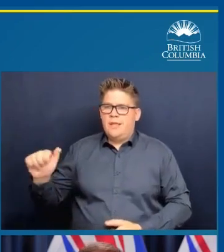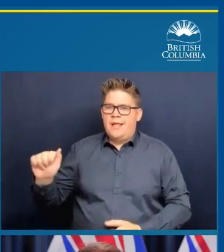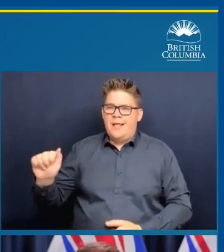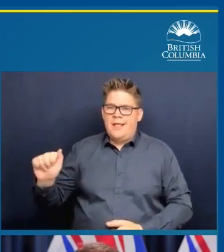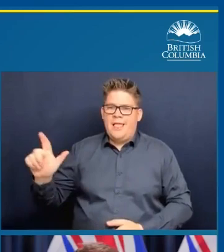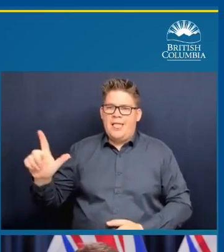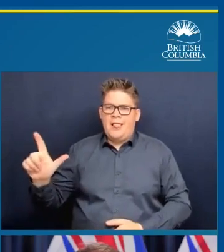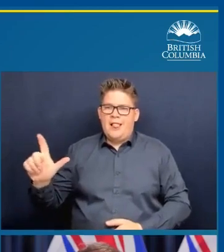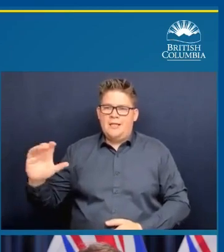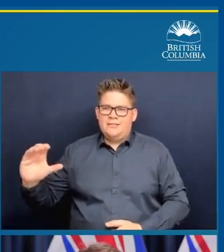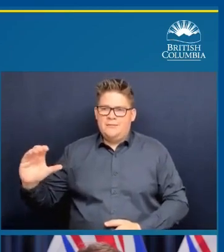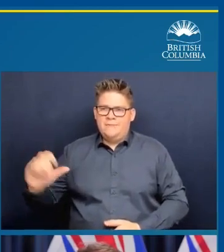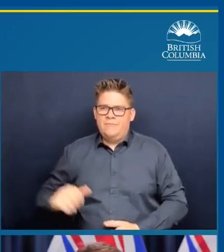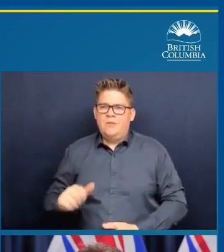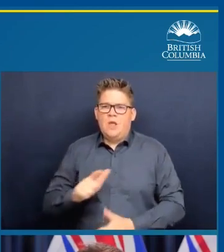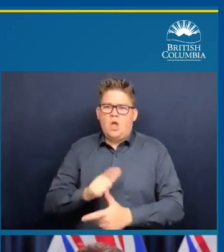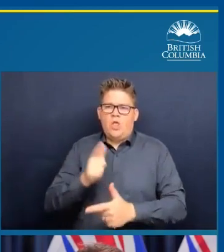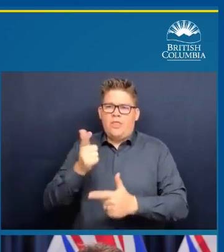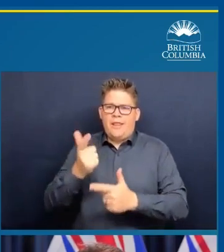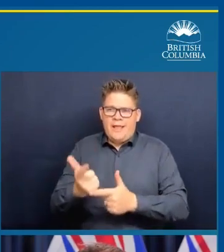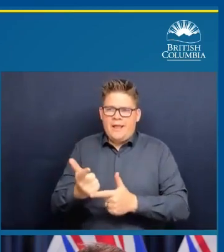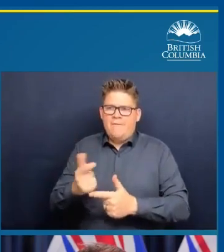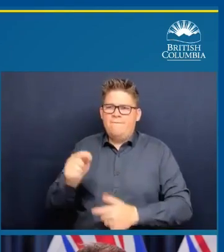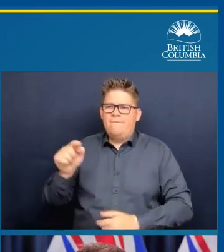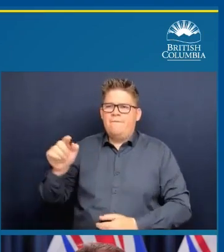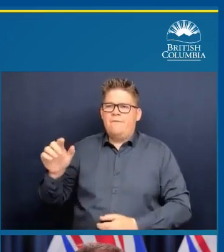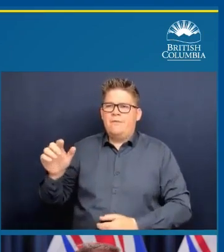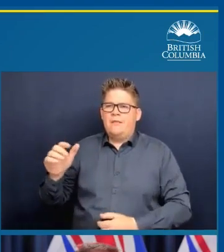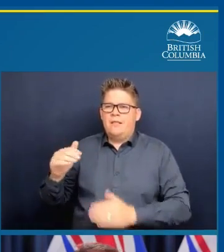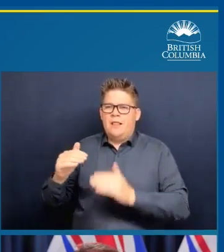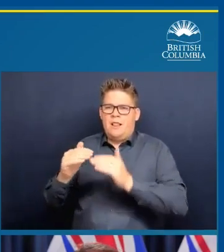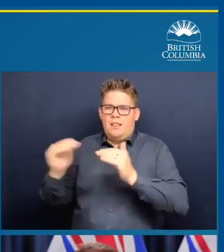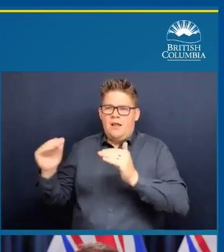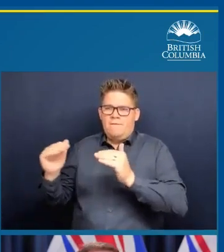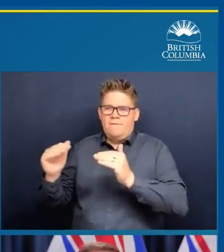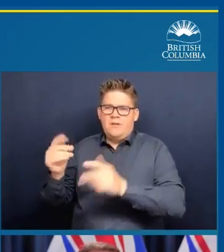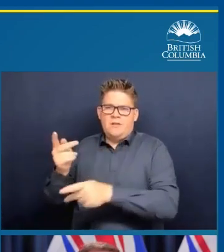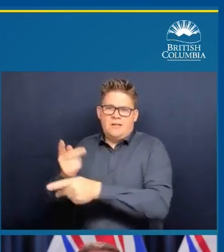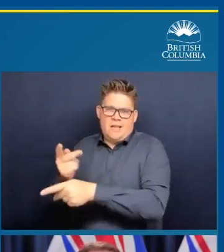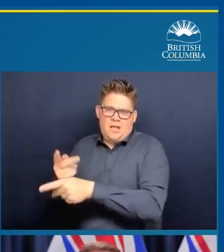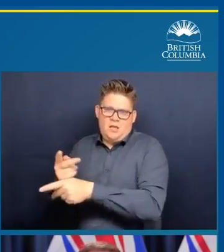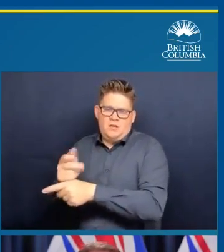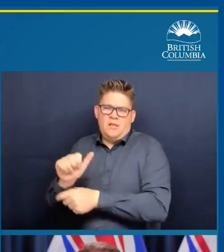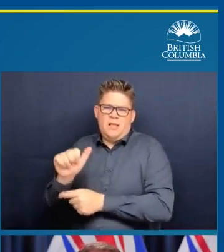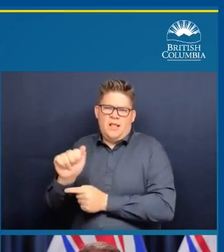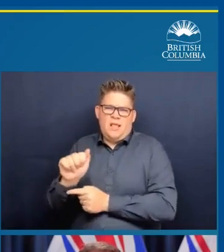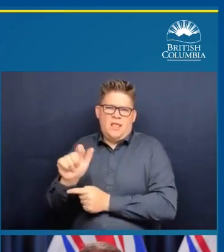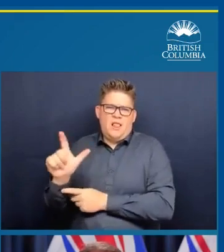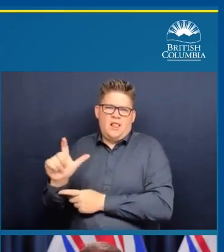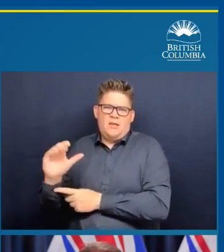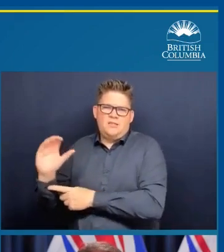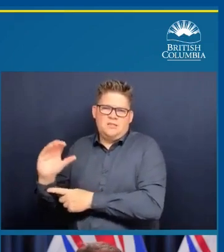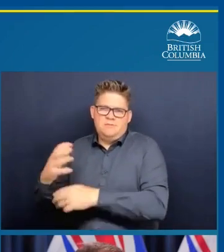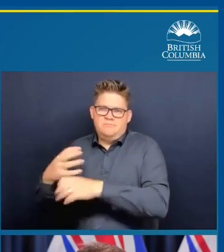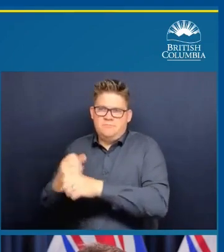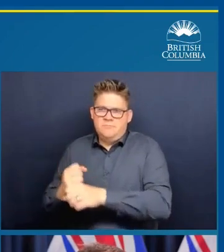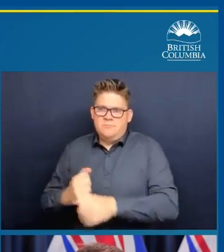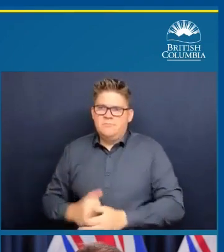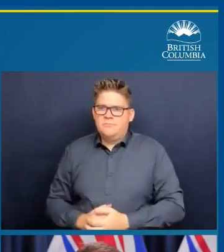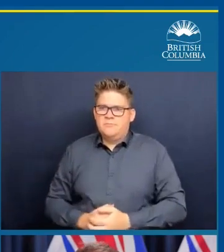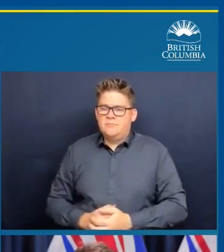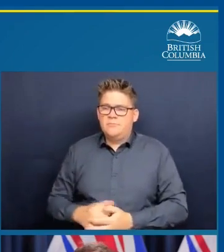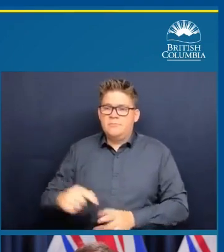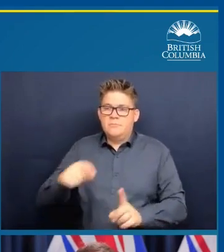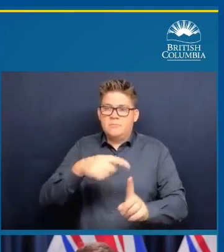those are patients who are in hospital but are really ready or should be in long-term care. And they're being